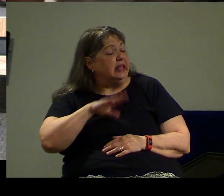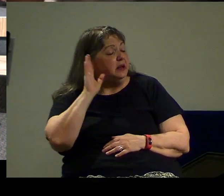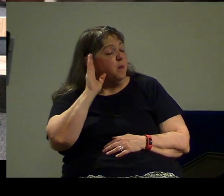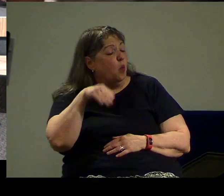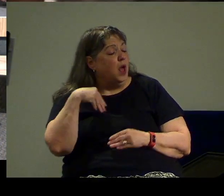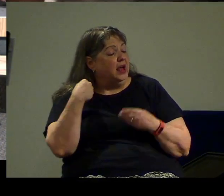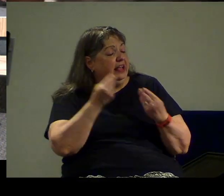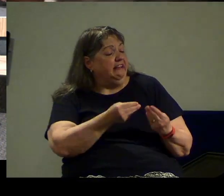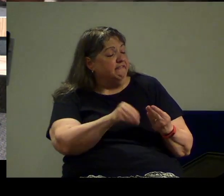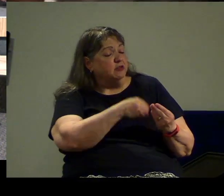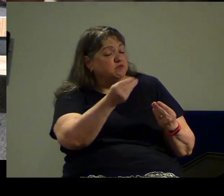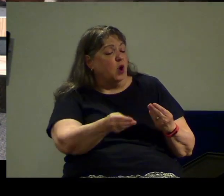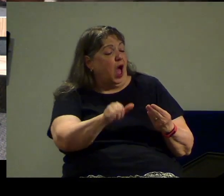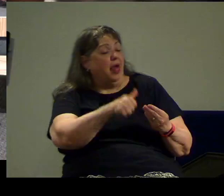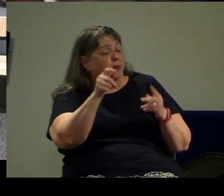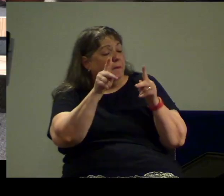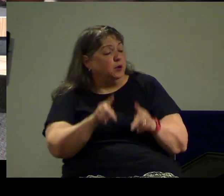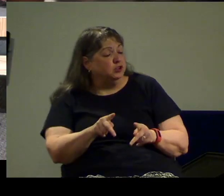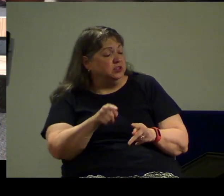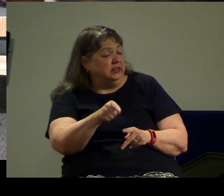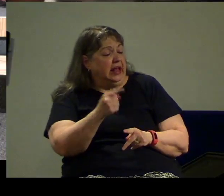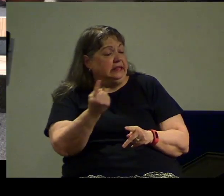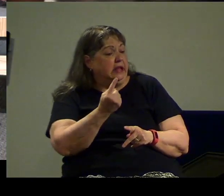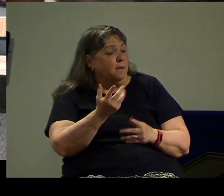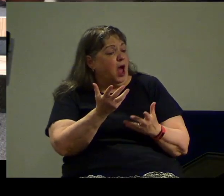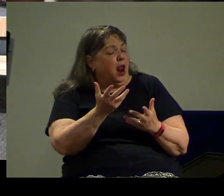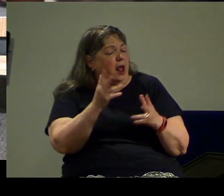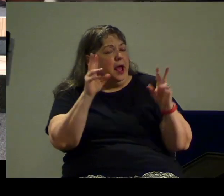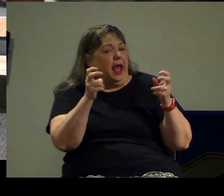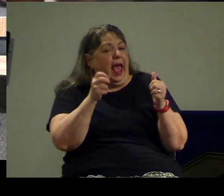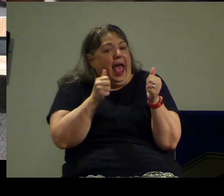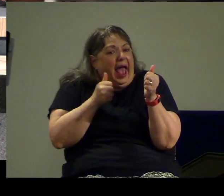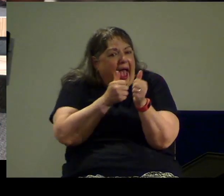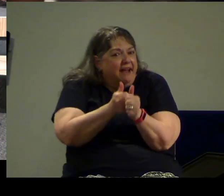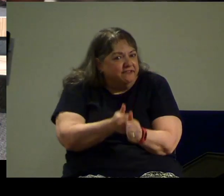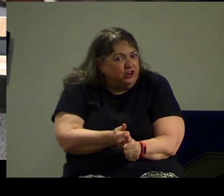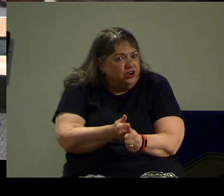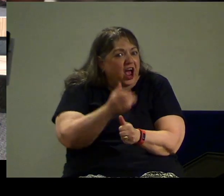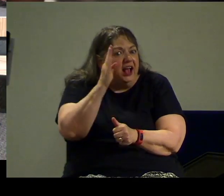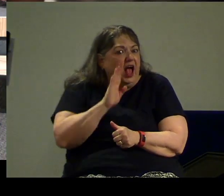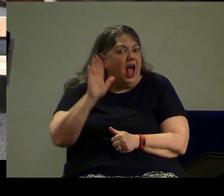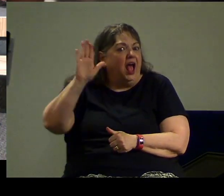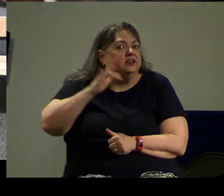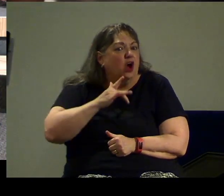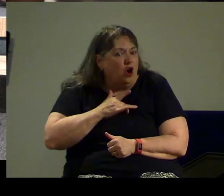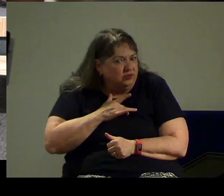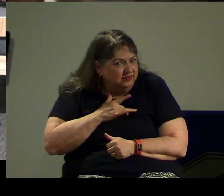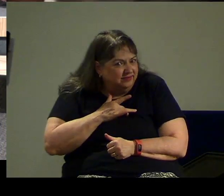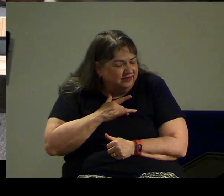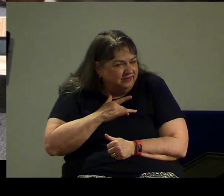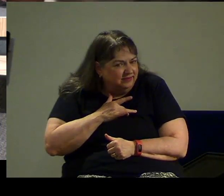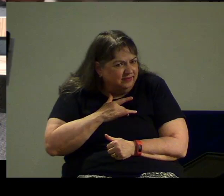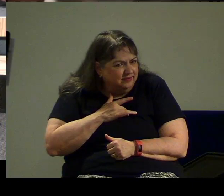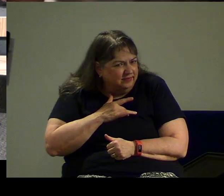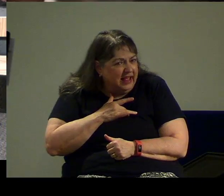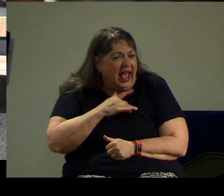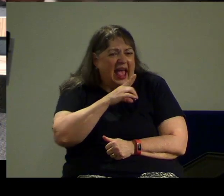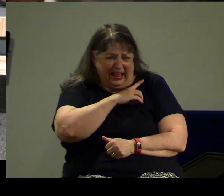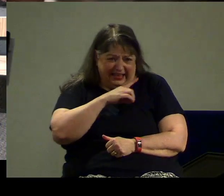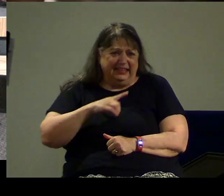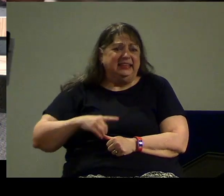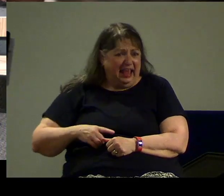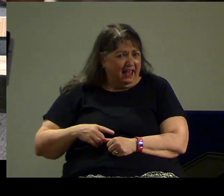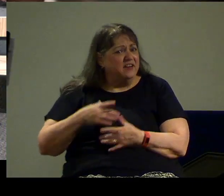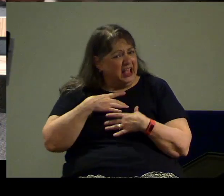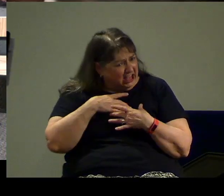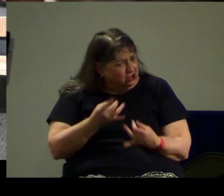God's own heart. He wanted to know God. He wanted to understand the things about God. He wanted to have